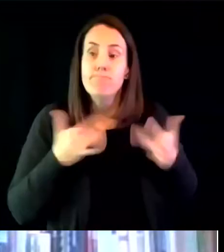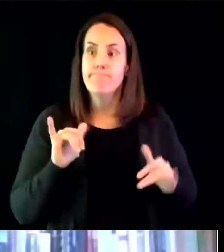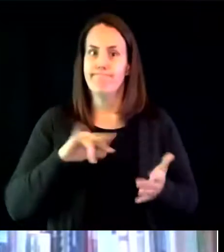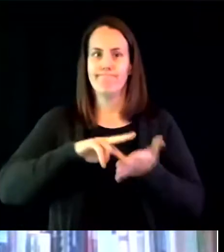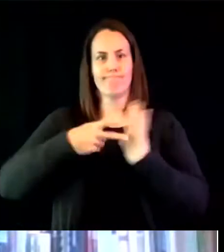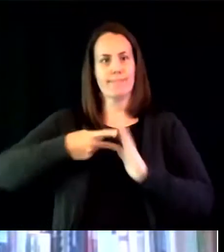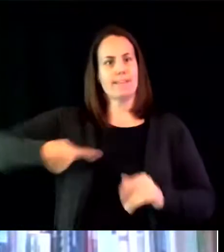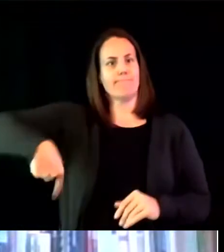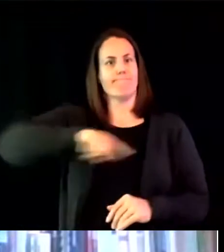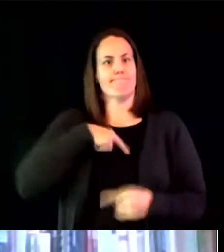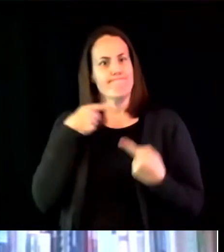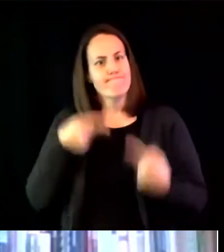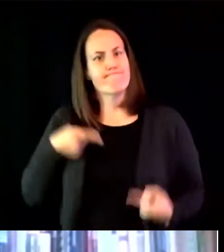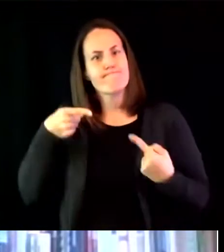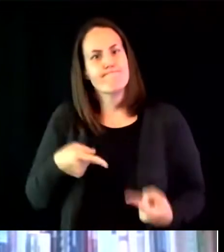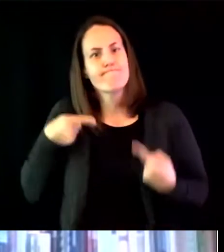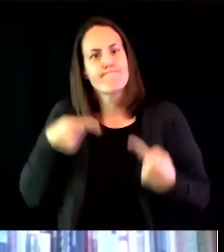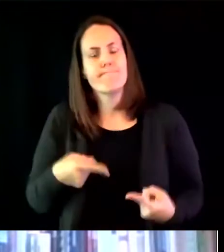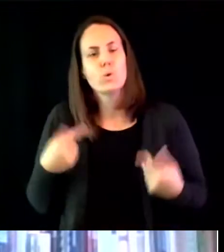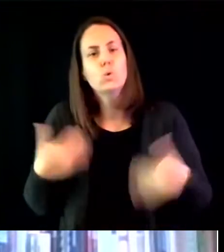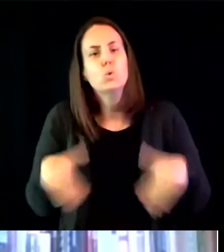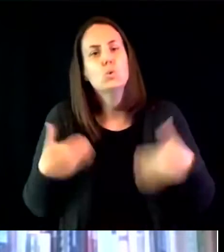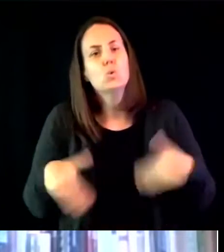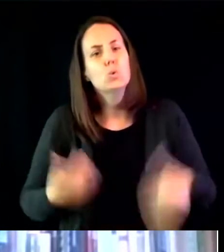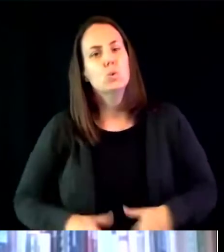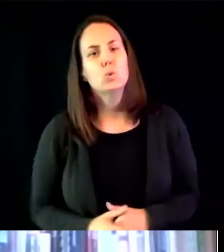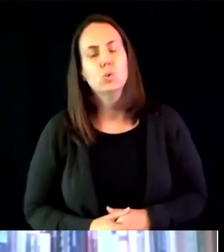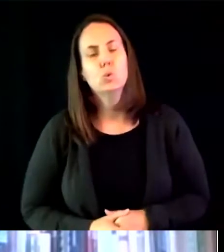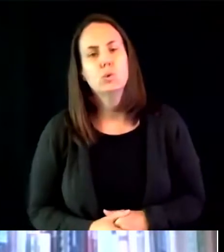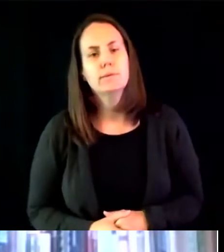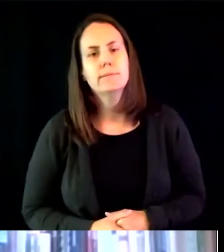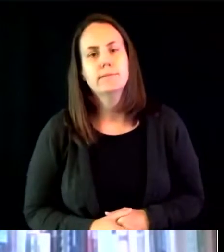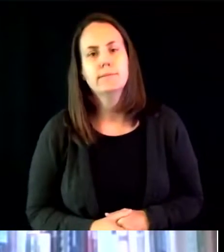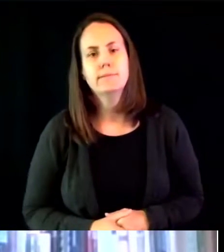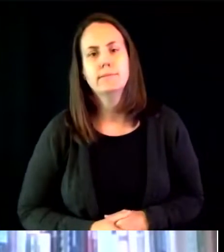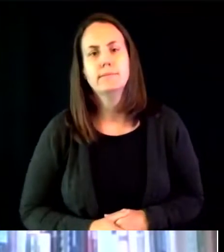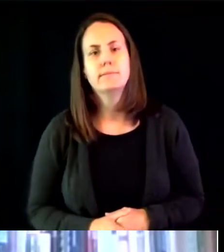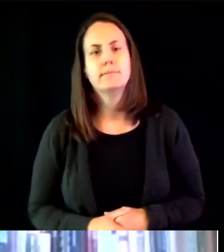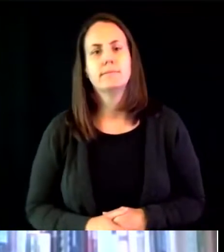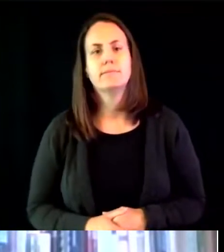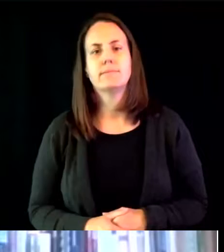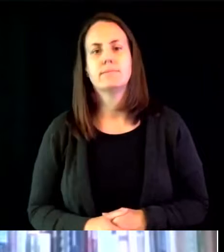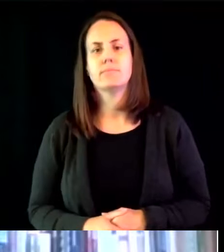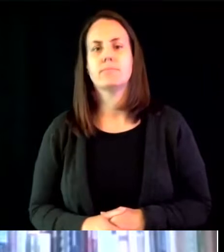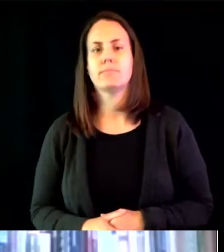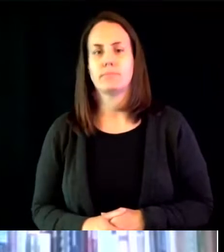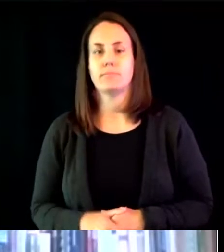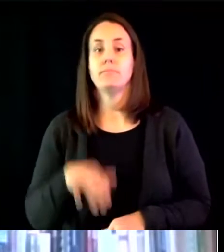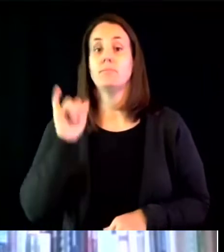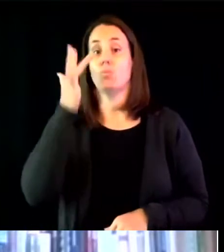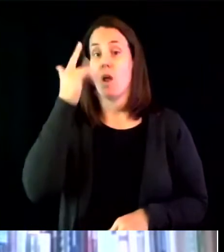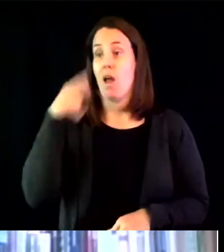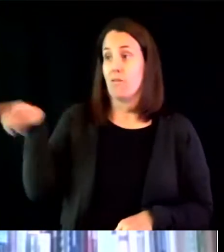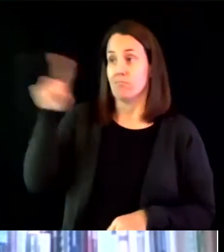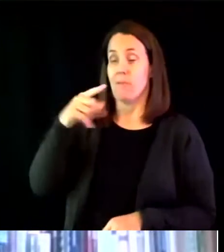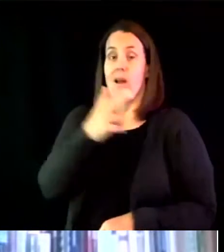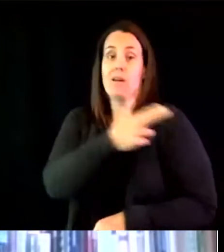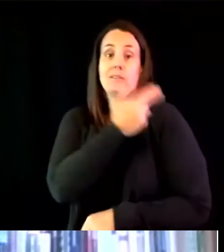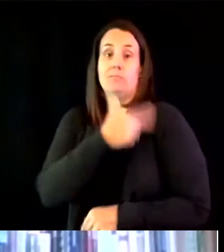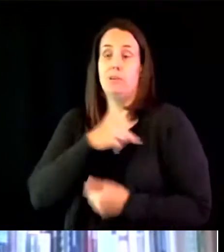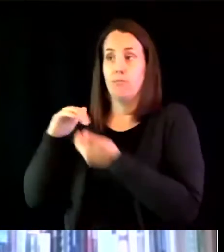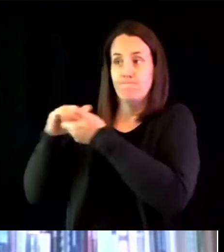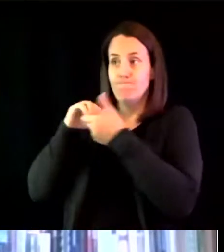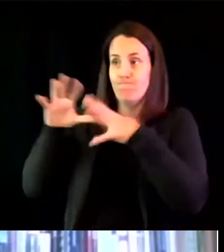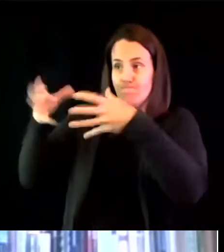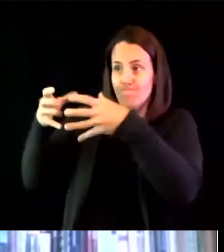these, we cannot let them do it alone. That is why, at the request of our hospital partners, we are opening the alternate